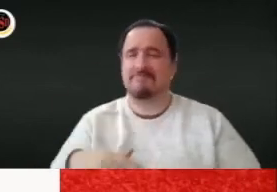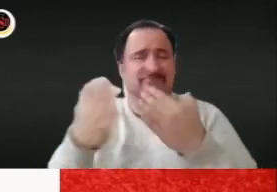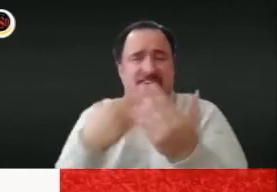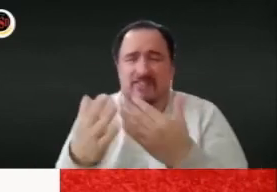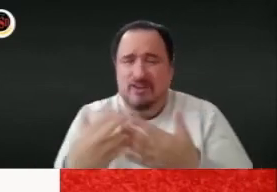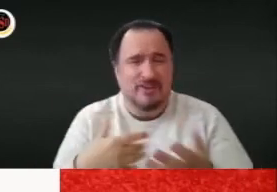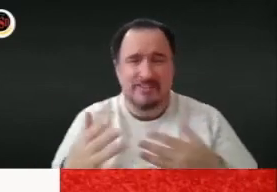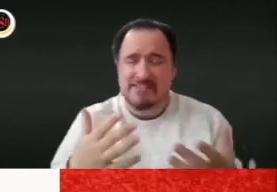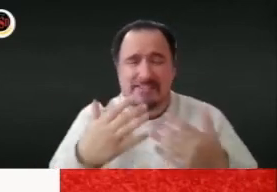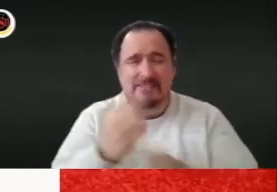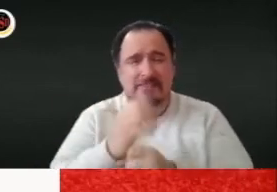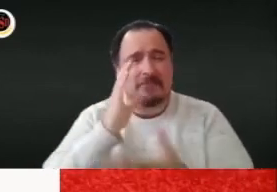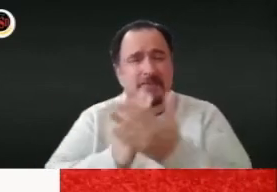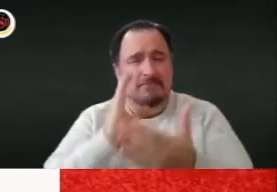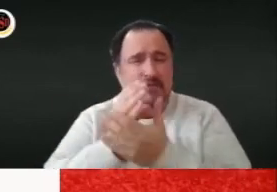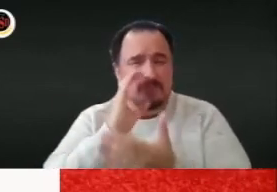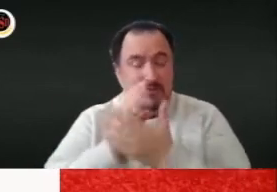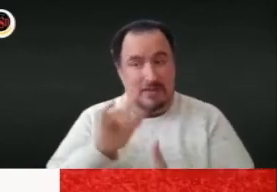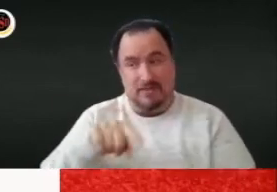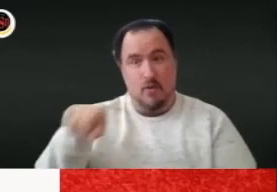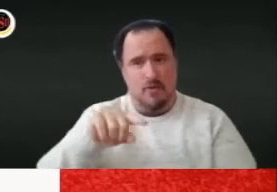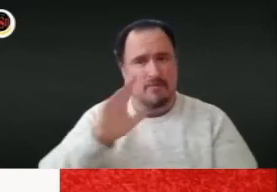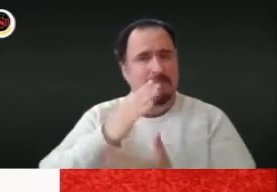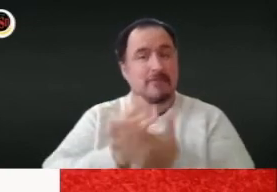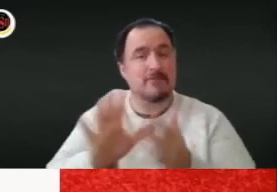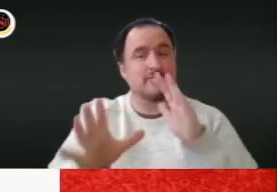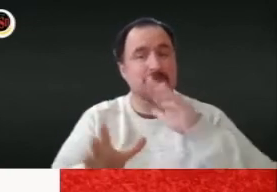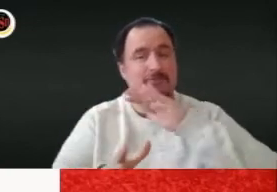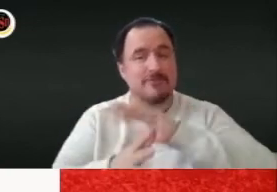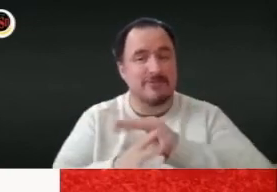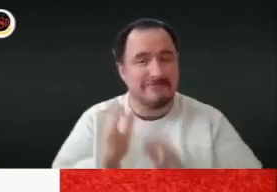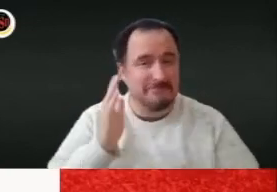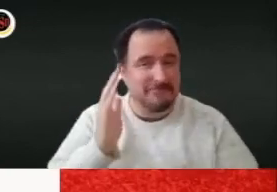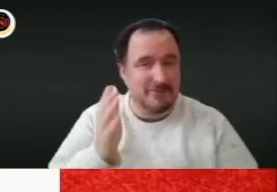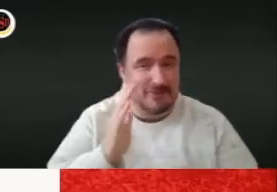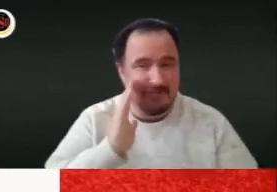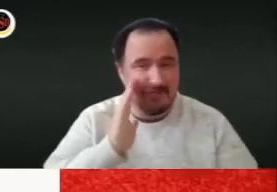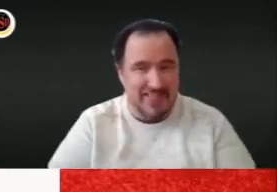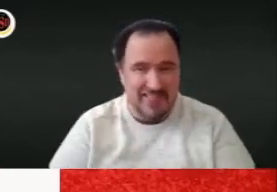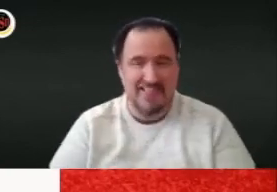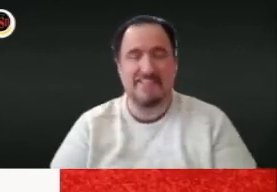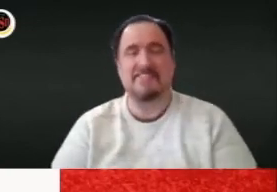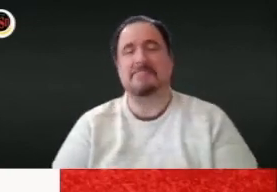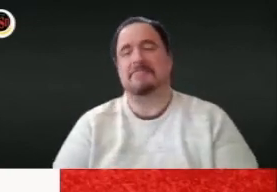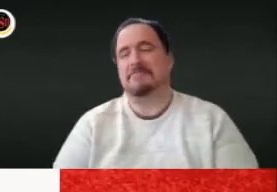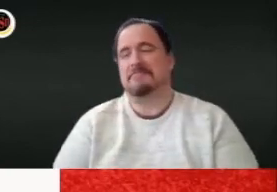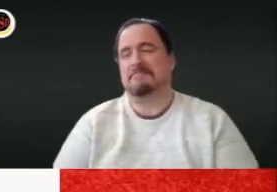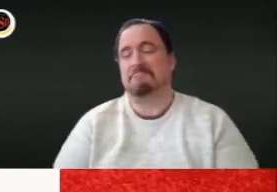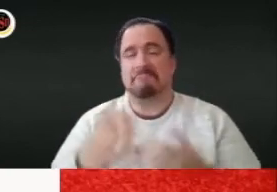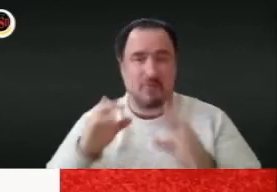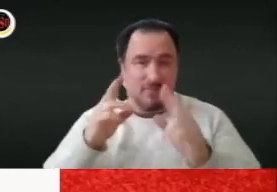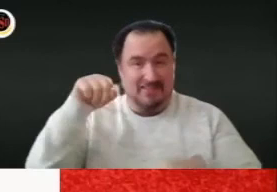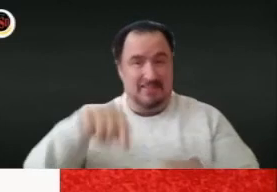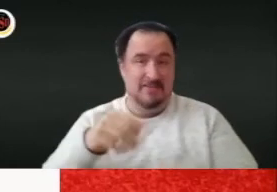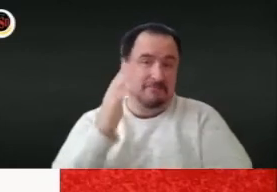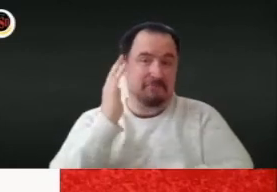who's watching you. Get those different pictures, because then when you become a senior, you will already have those pictures